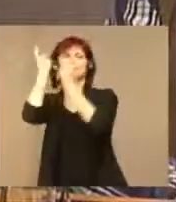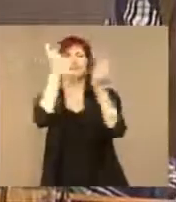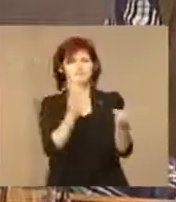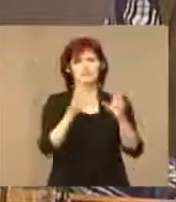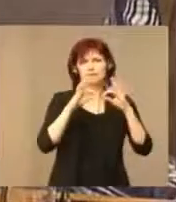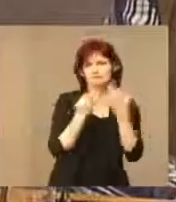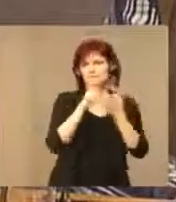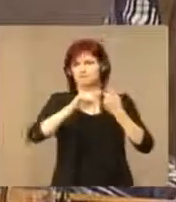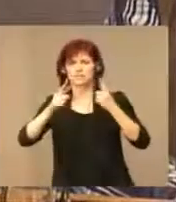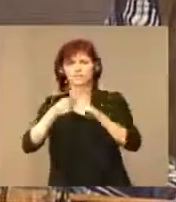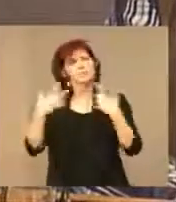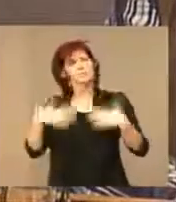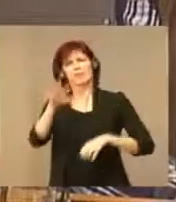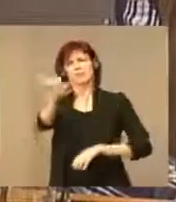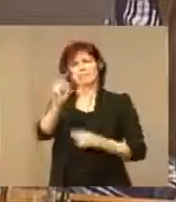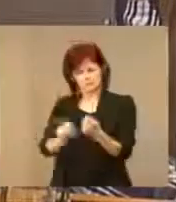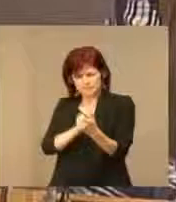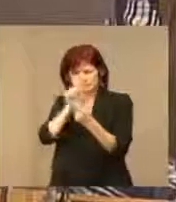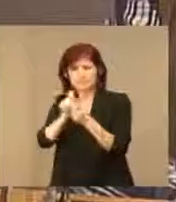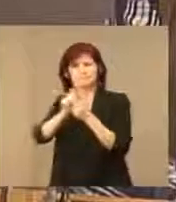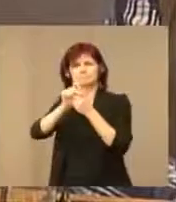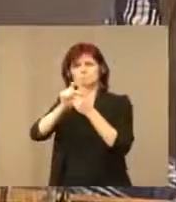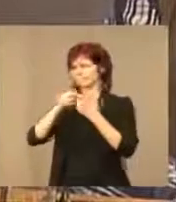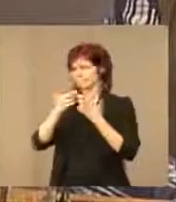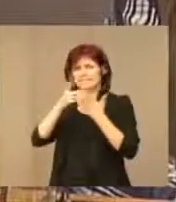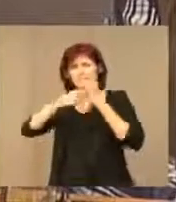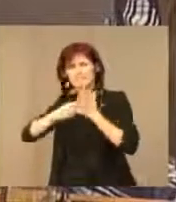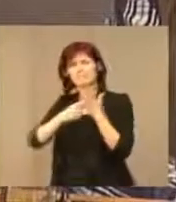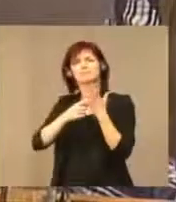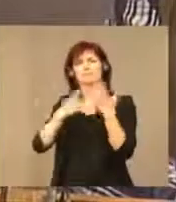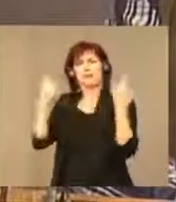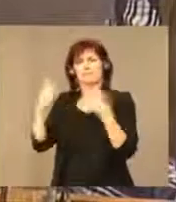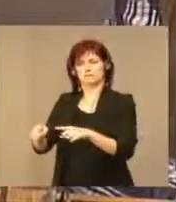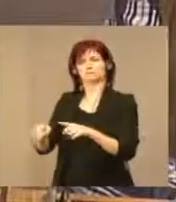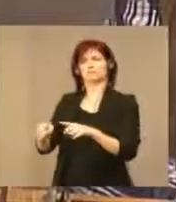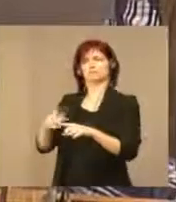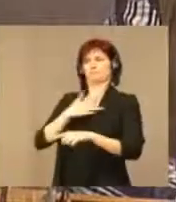that's a very concrete example, a very concrete story about